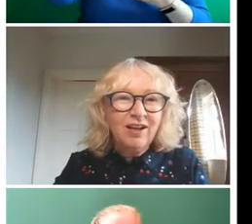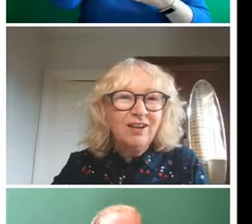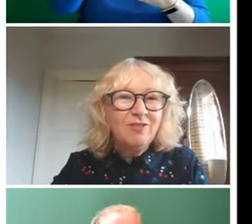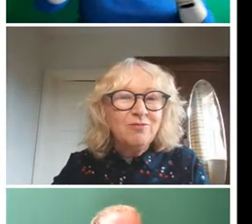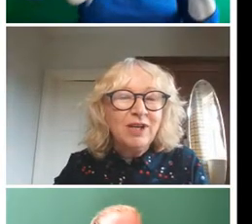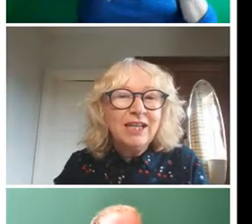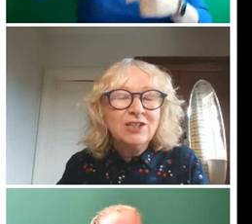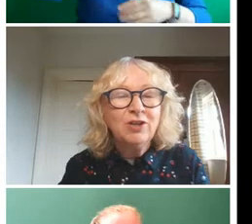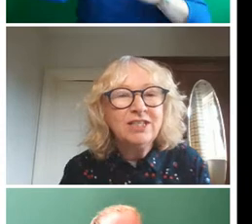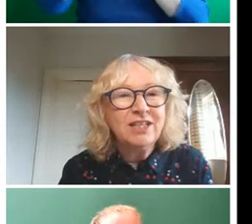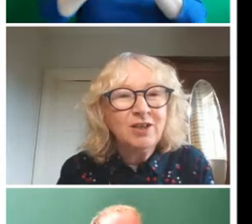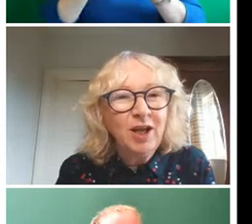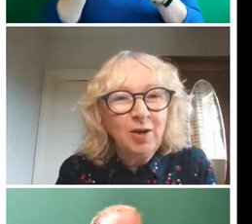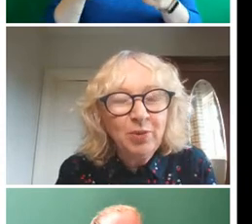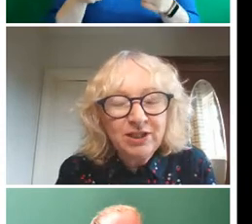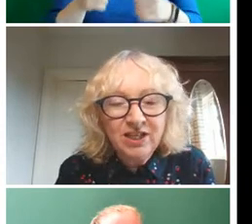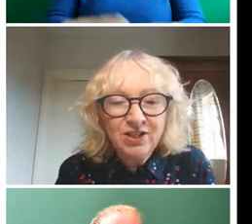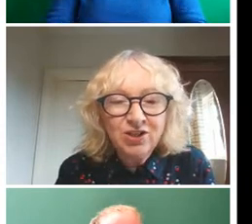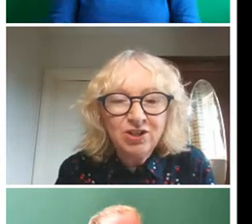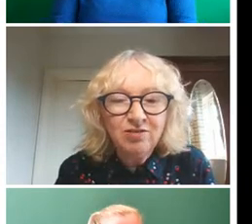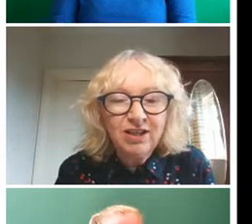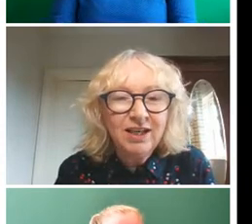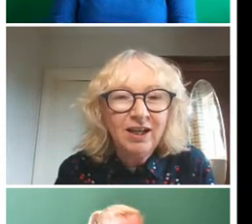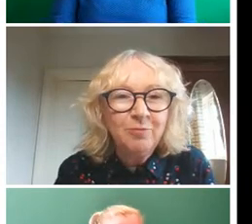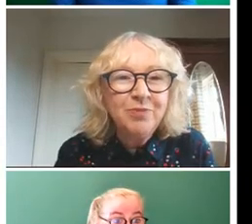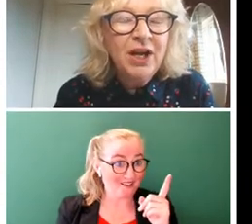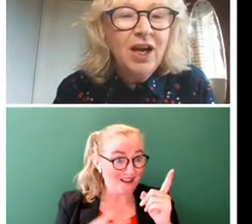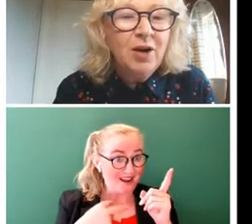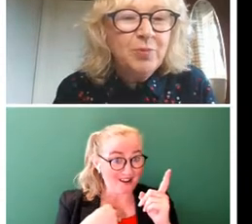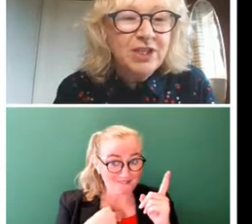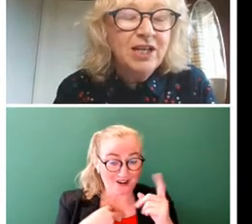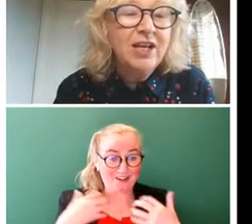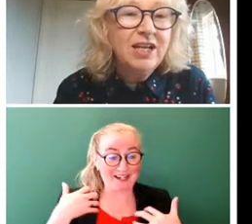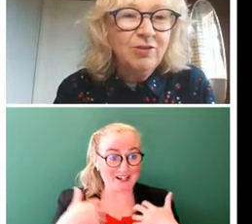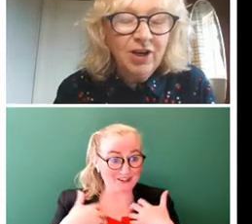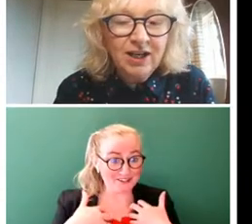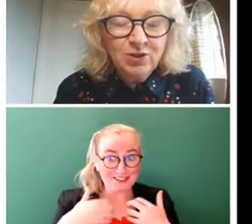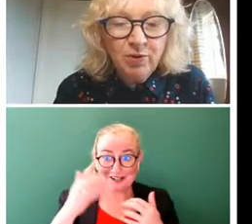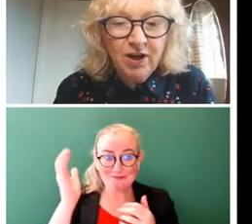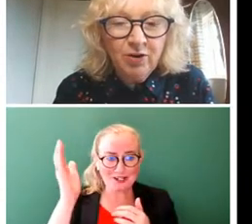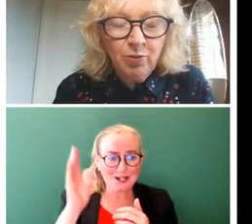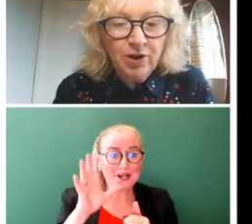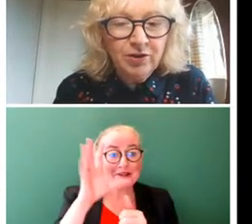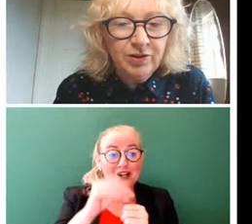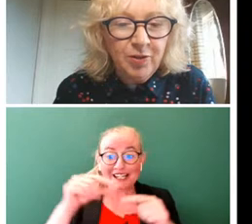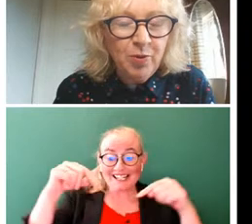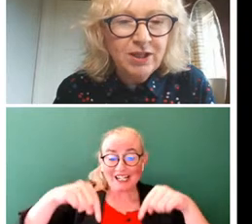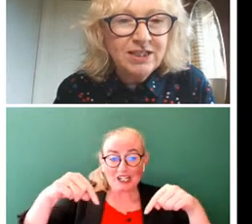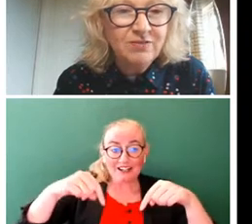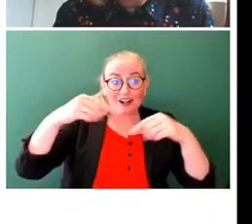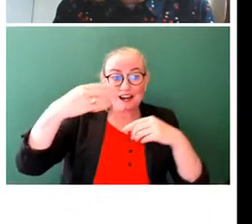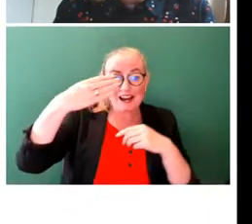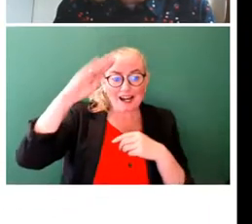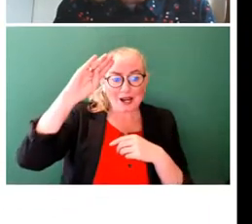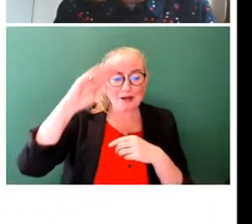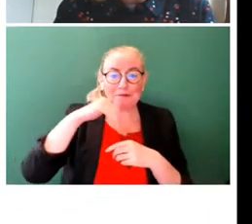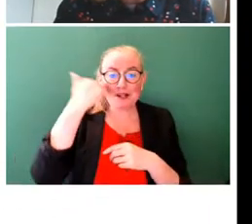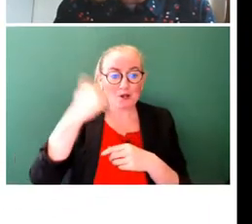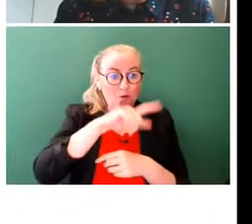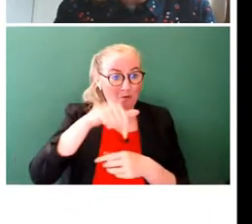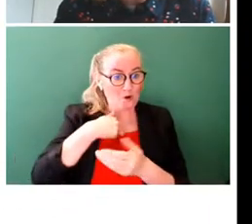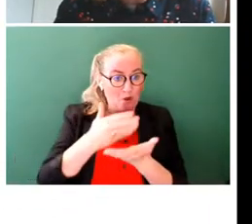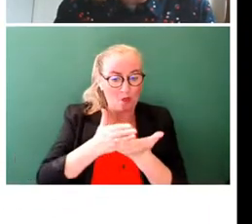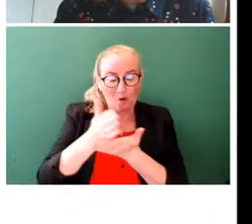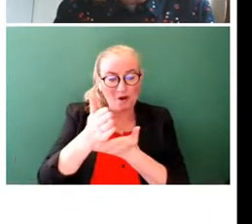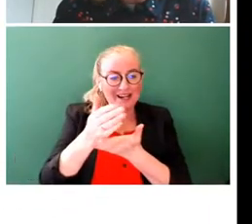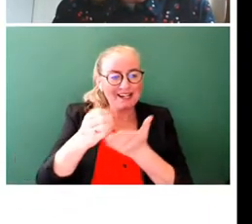That's a really interesting presentation, Julie, particularly here in Ireland, where we're in the process of developing a